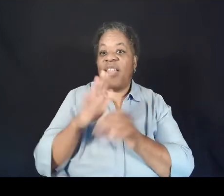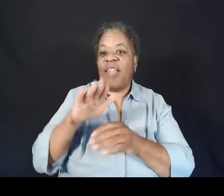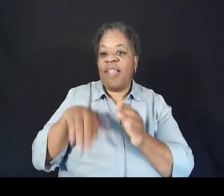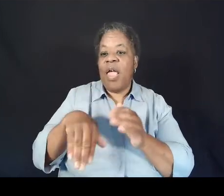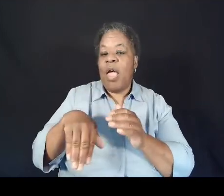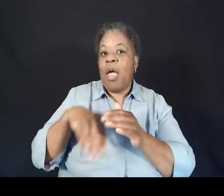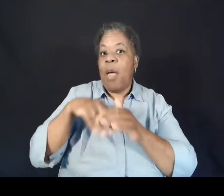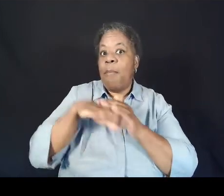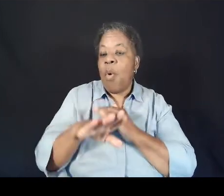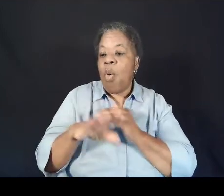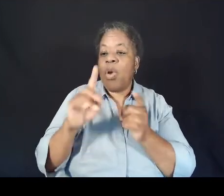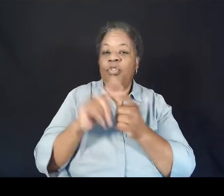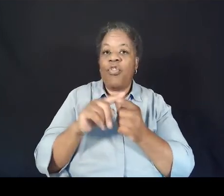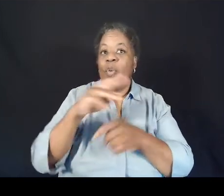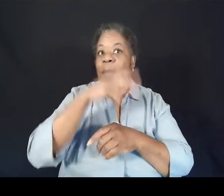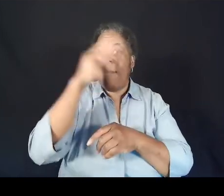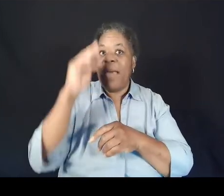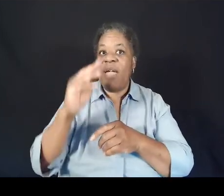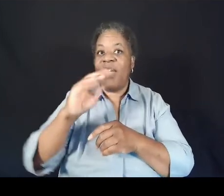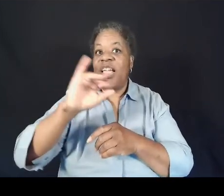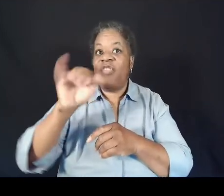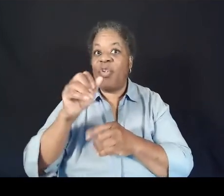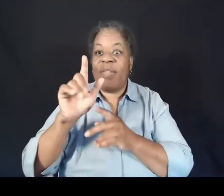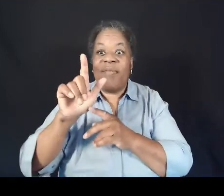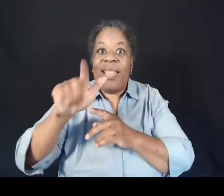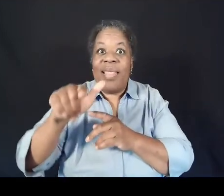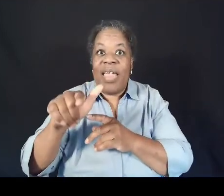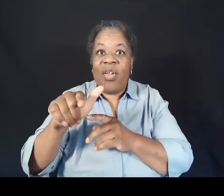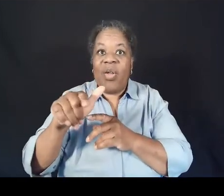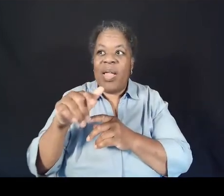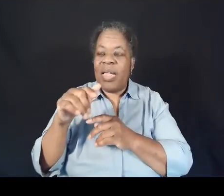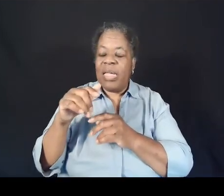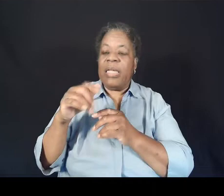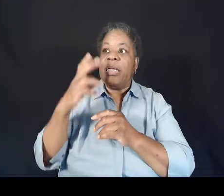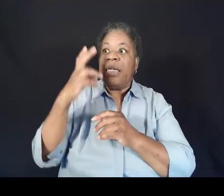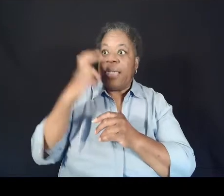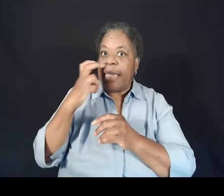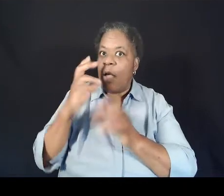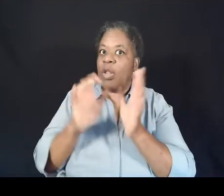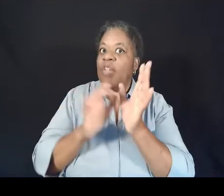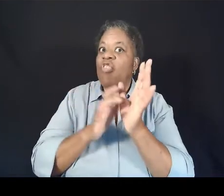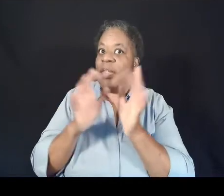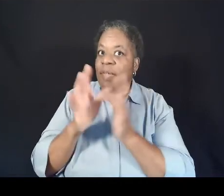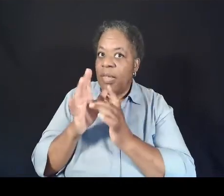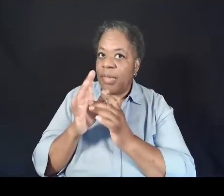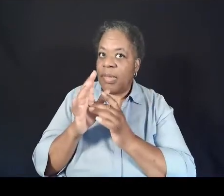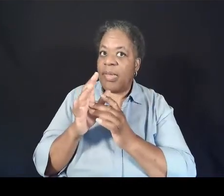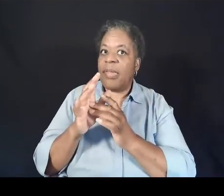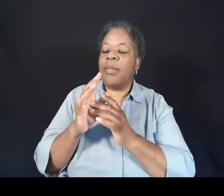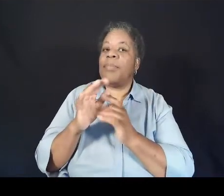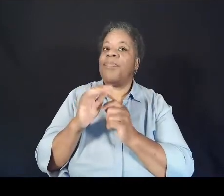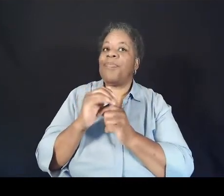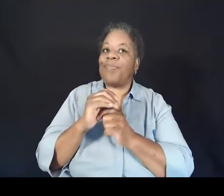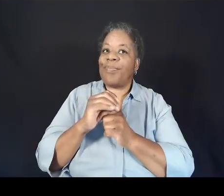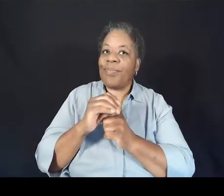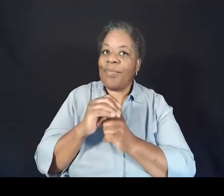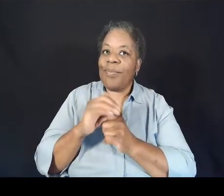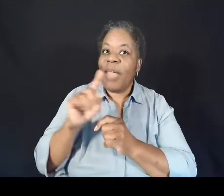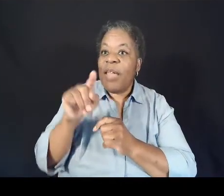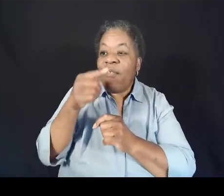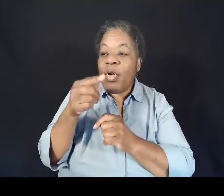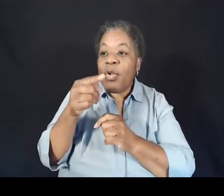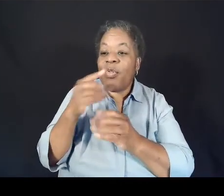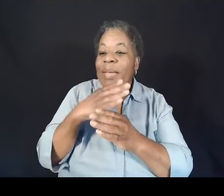Joseph. He doubted Jesus at first, along with the other half-brothers, but came to